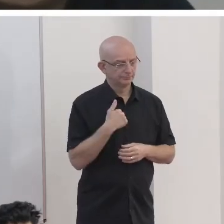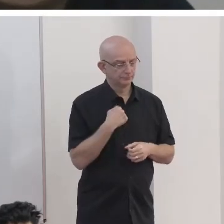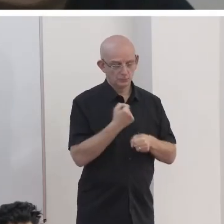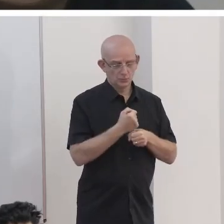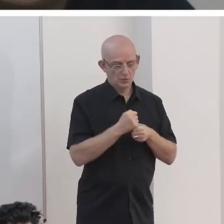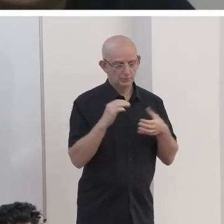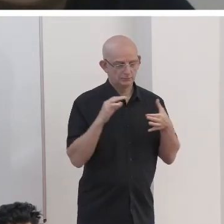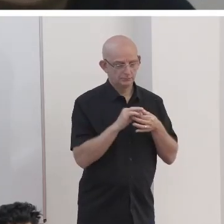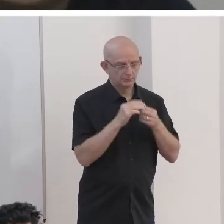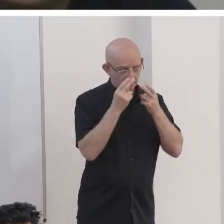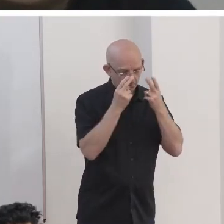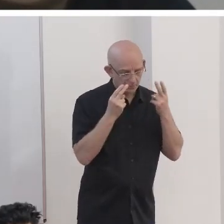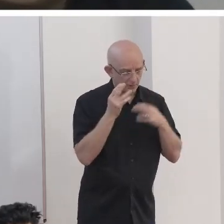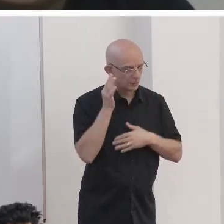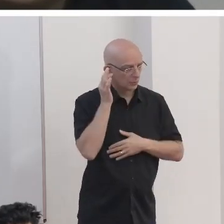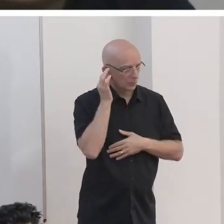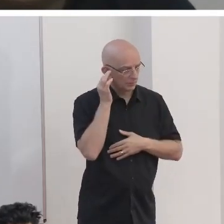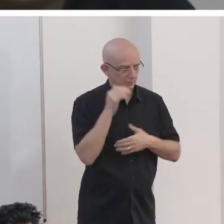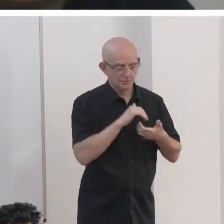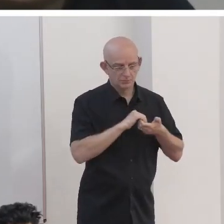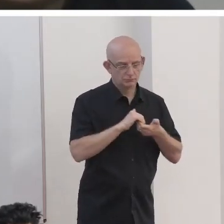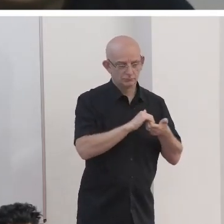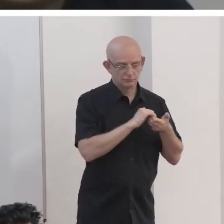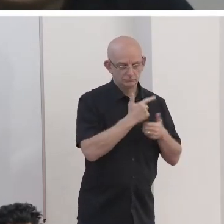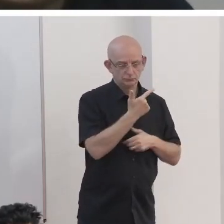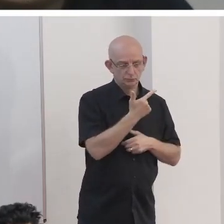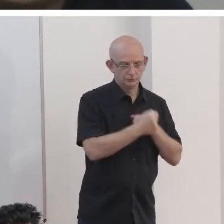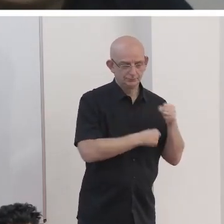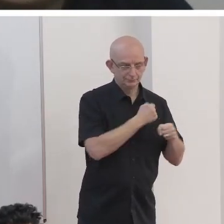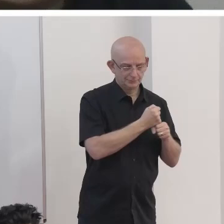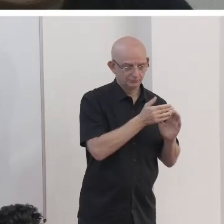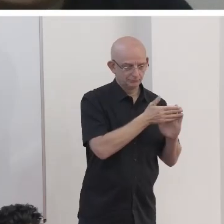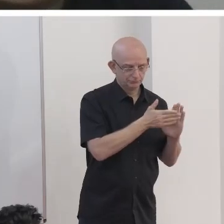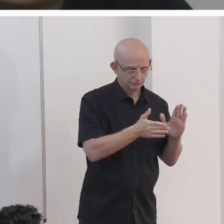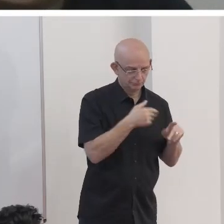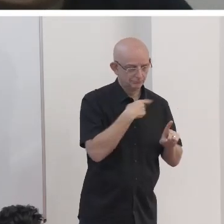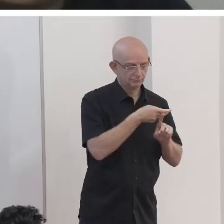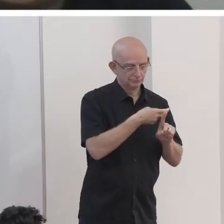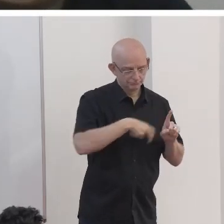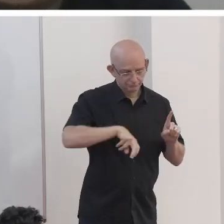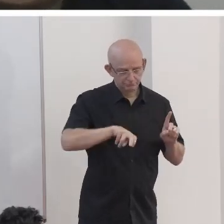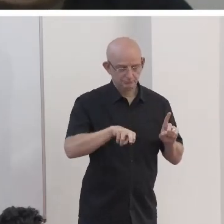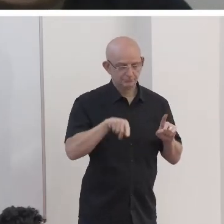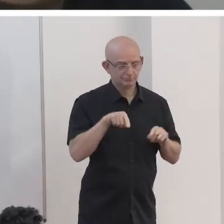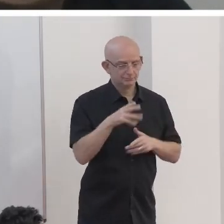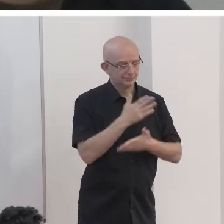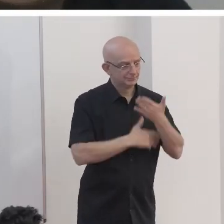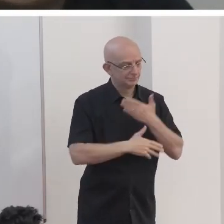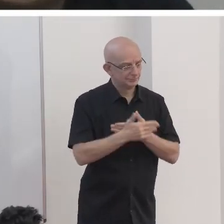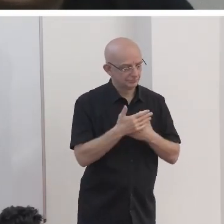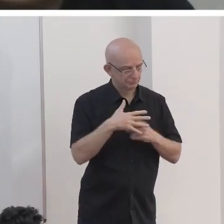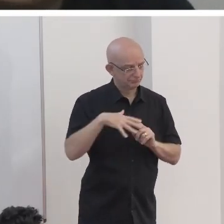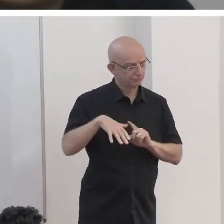Disabled Society Janakpur DSJ as a program officer. Since 2 months, I'm working there.